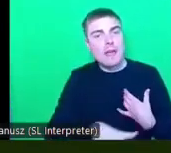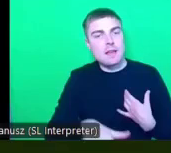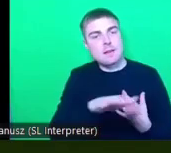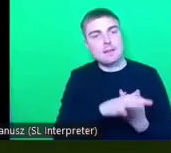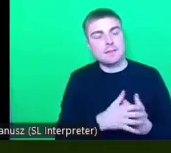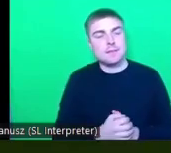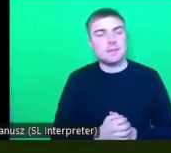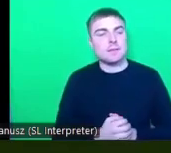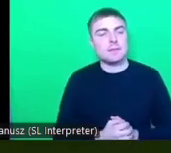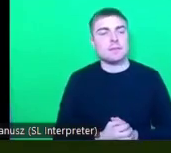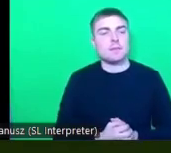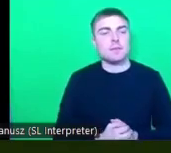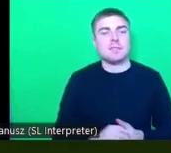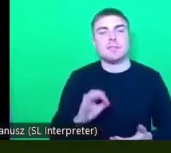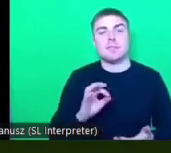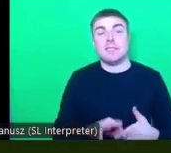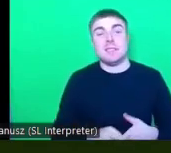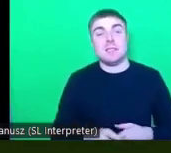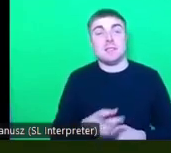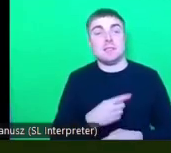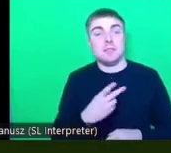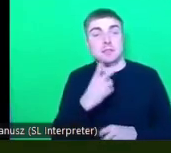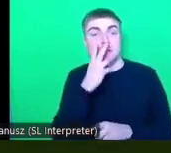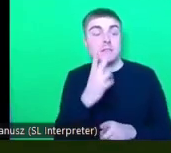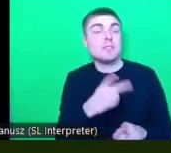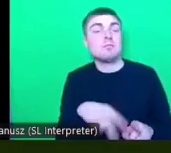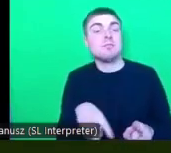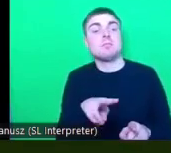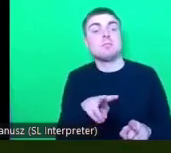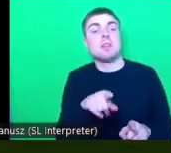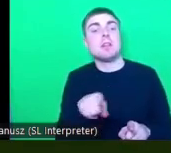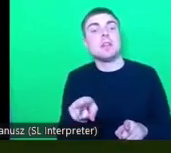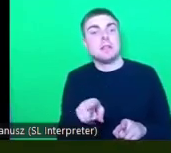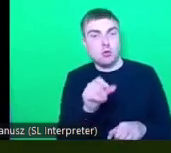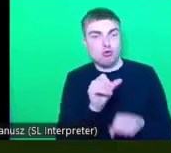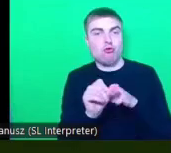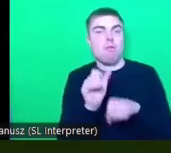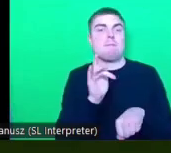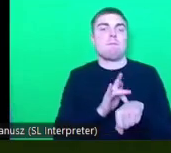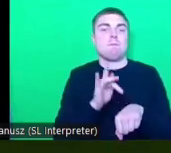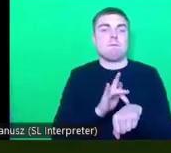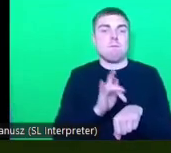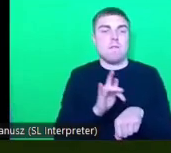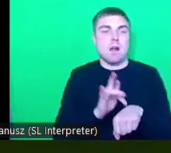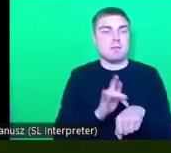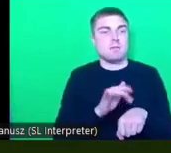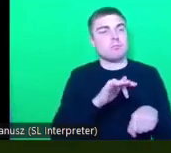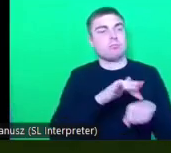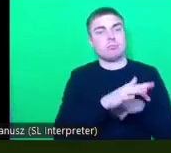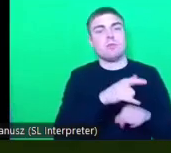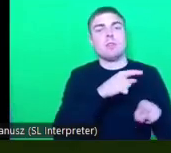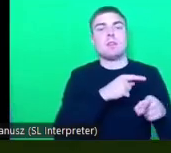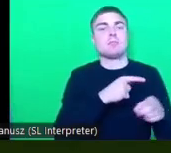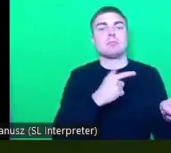moose, and also the possible harvest yield that you can have. So in